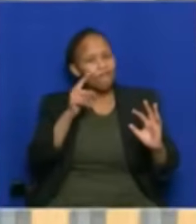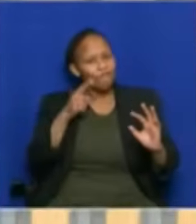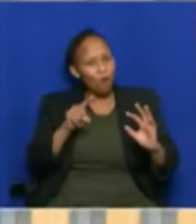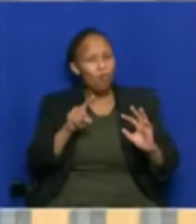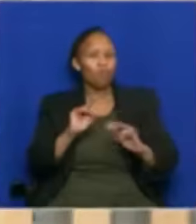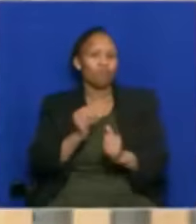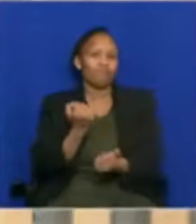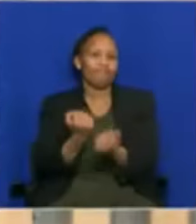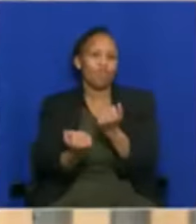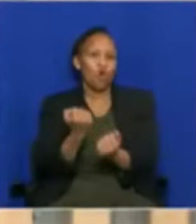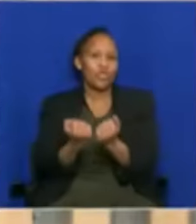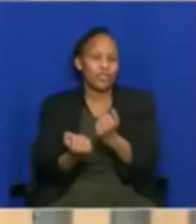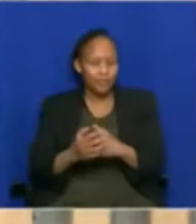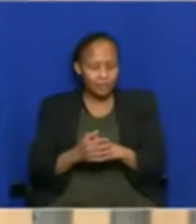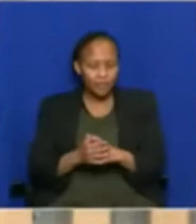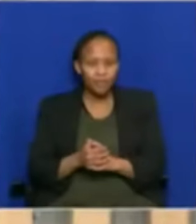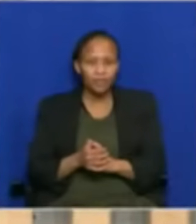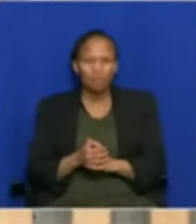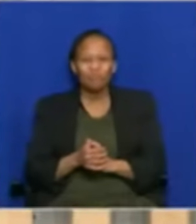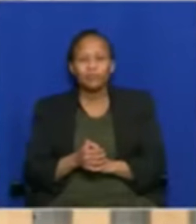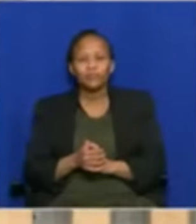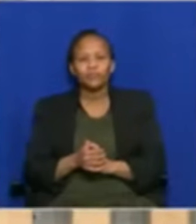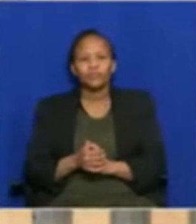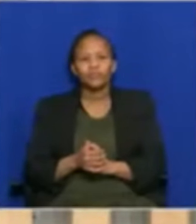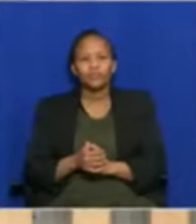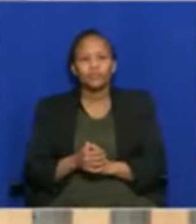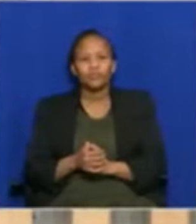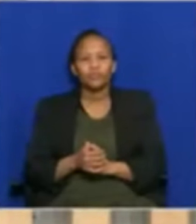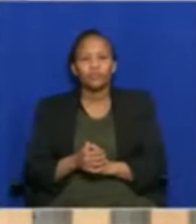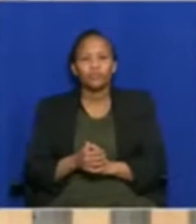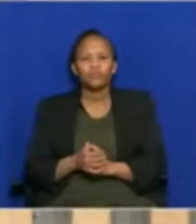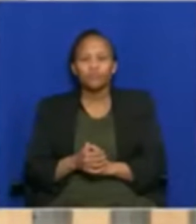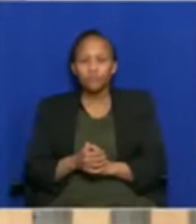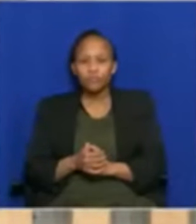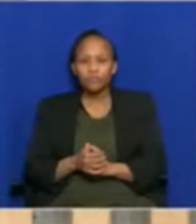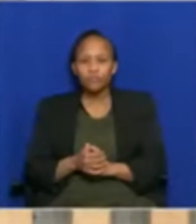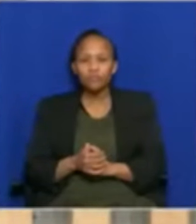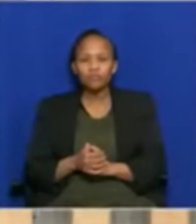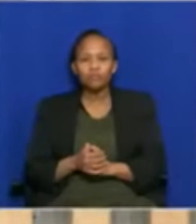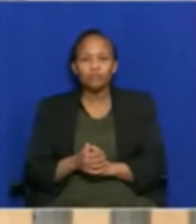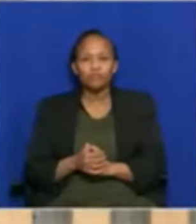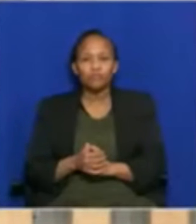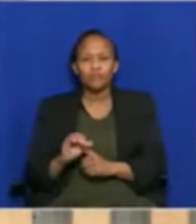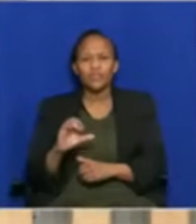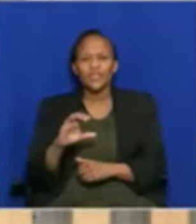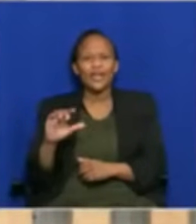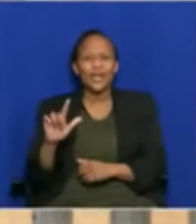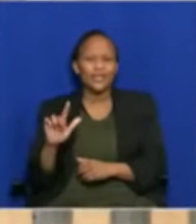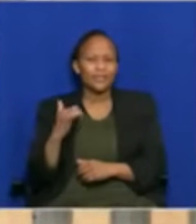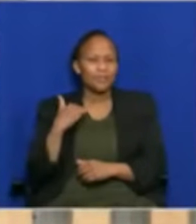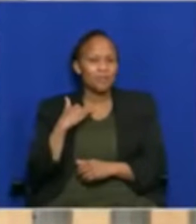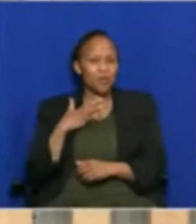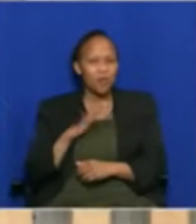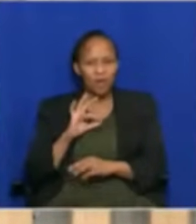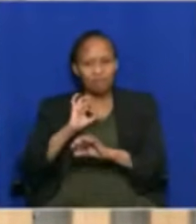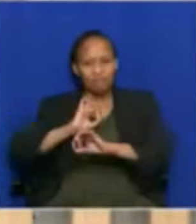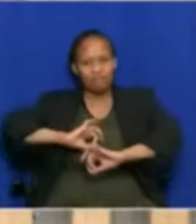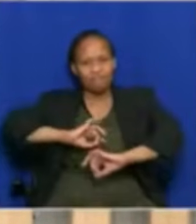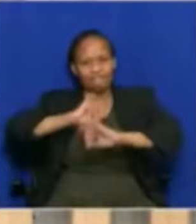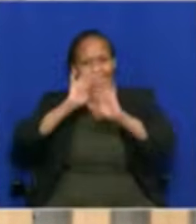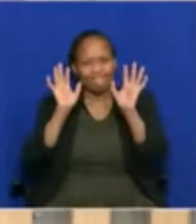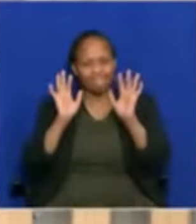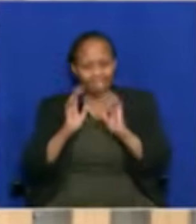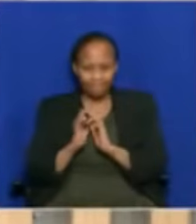you, Chair. Colonel, just then to clarify, this morning I was, in light of